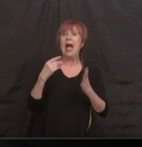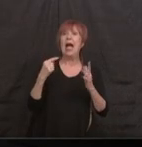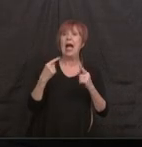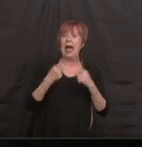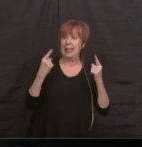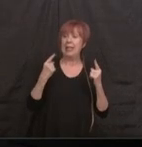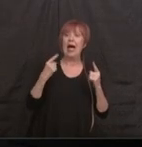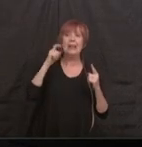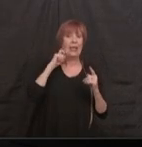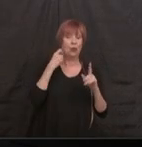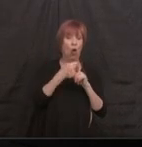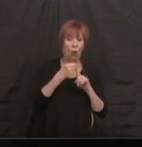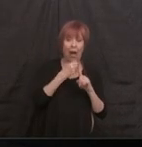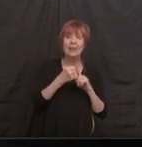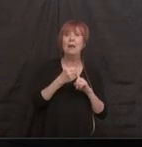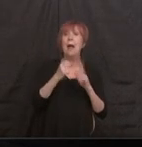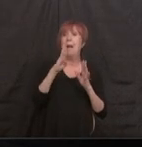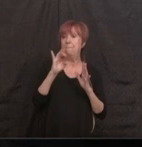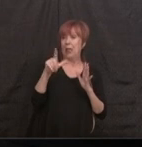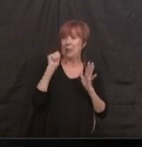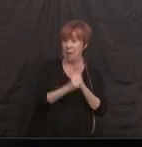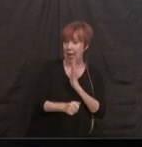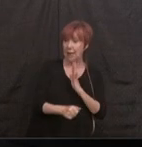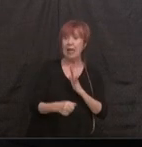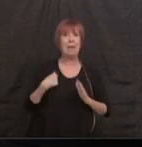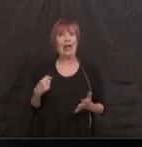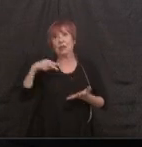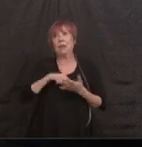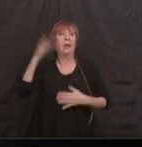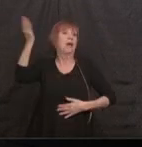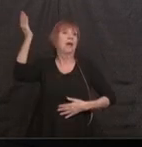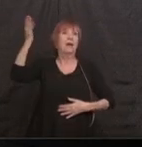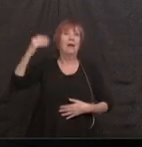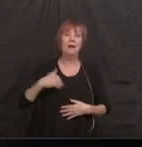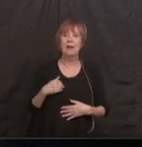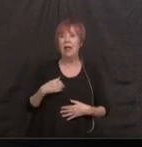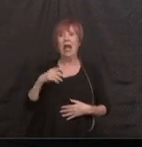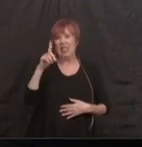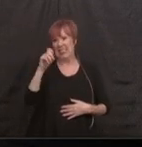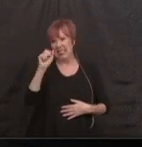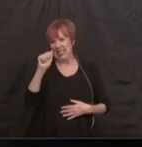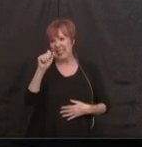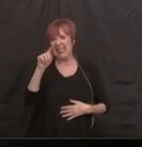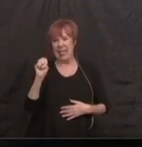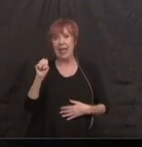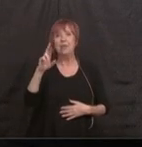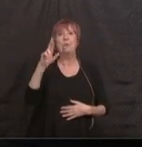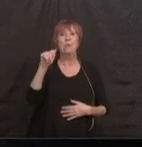and gave a big speech about how I had been date raped and we extended the statute of limitations,